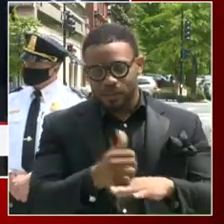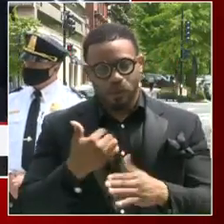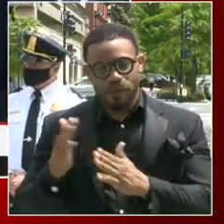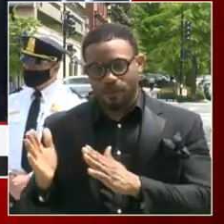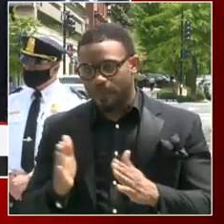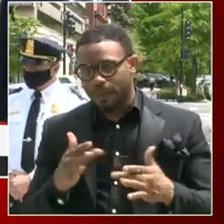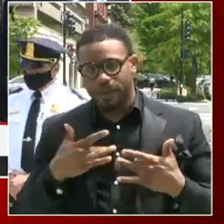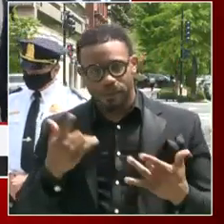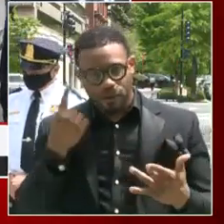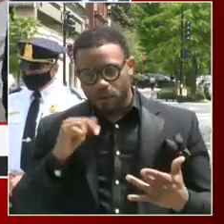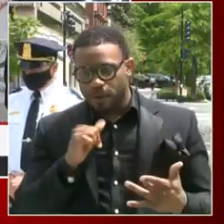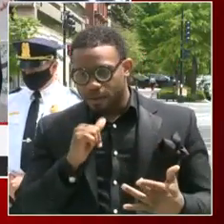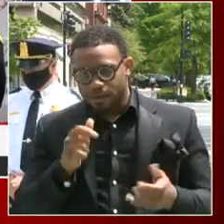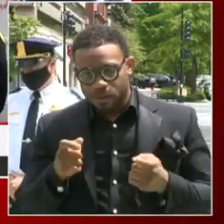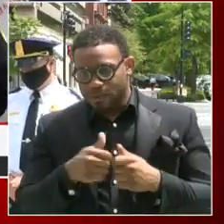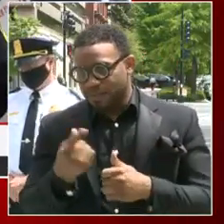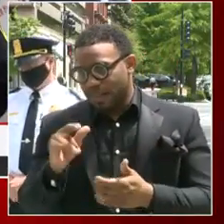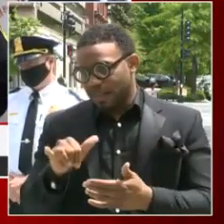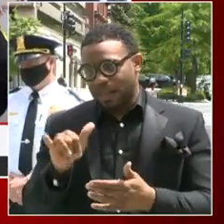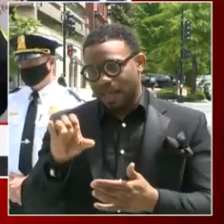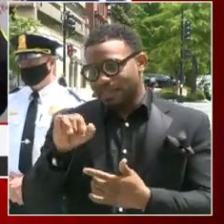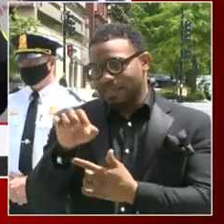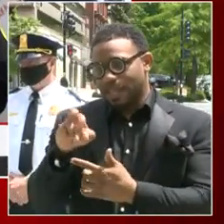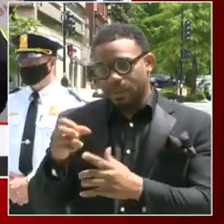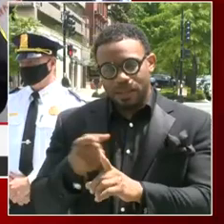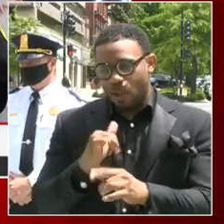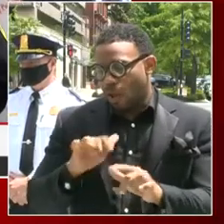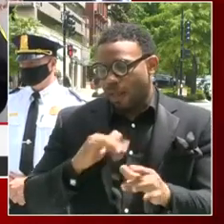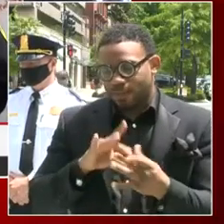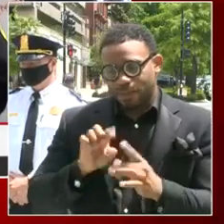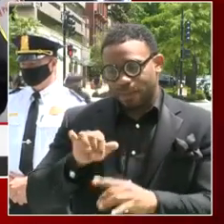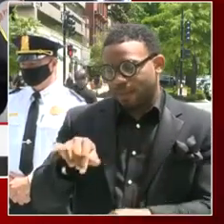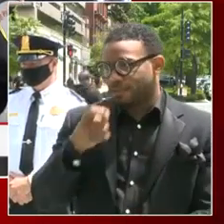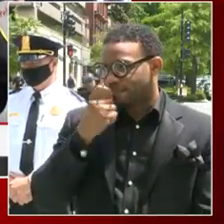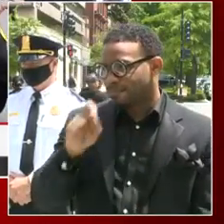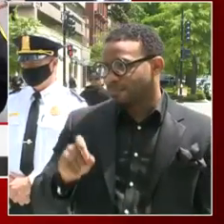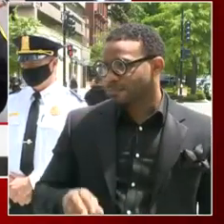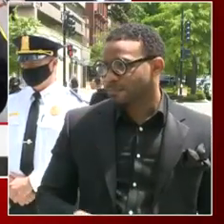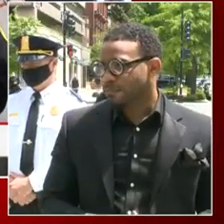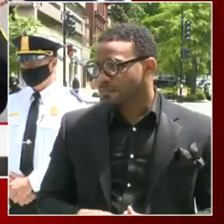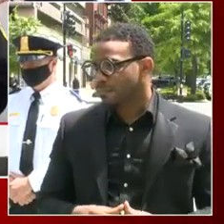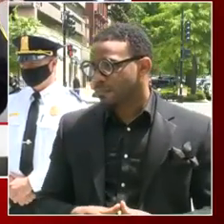plan in the event that we've dealt with something like this, and that's all I have to say.